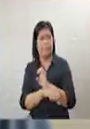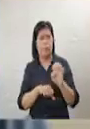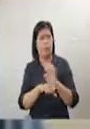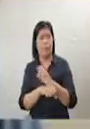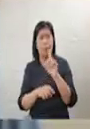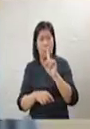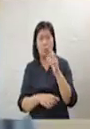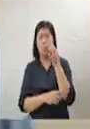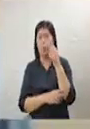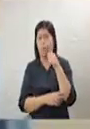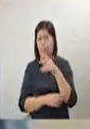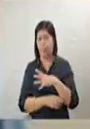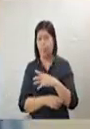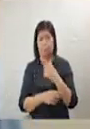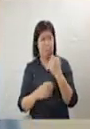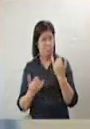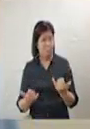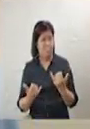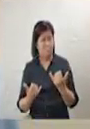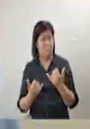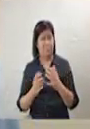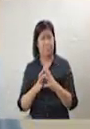women. Because right now,